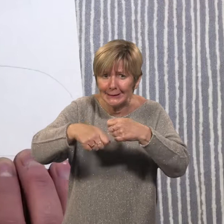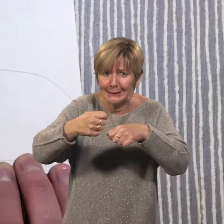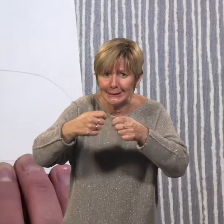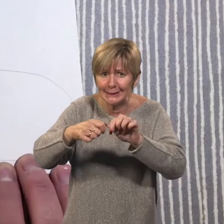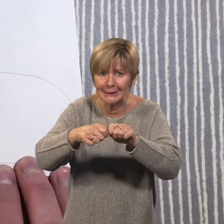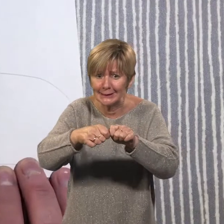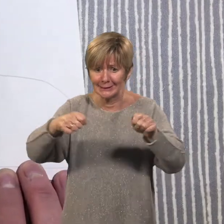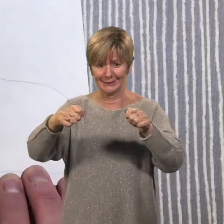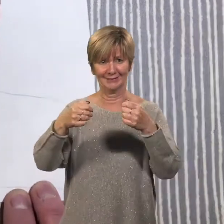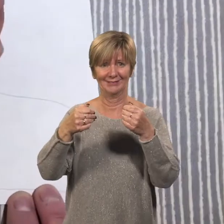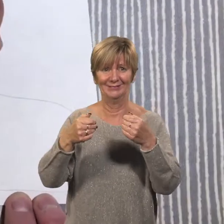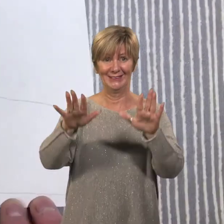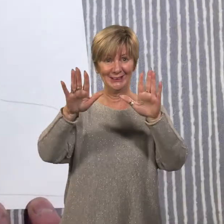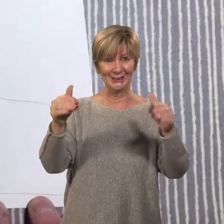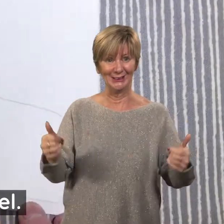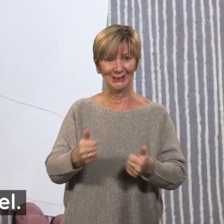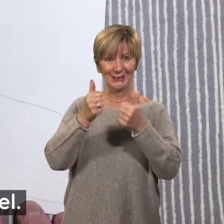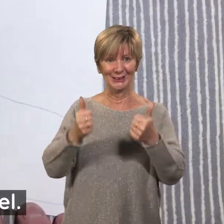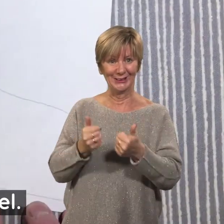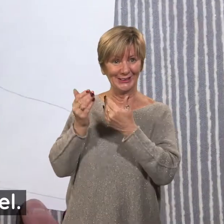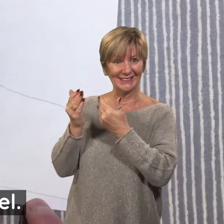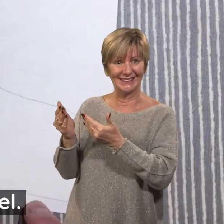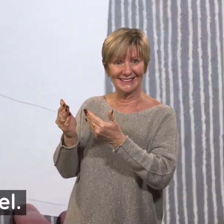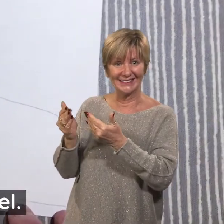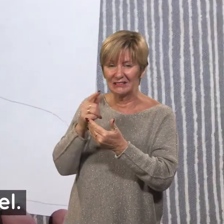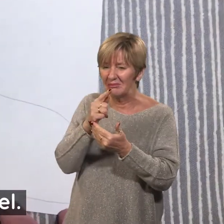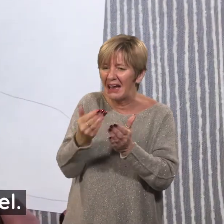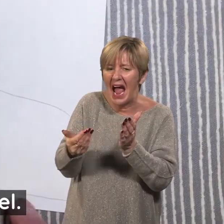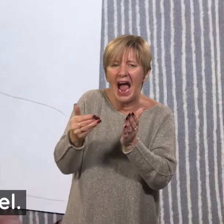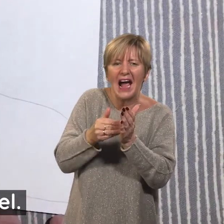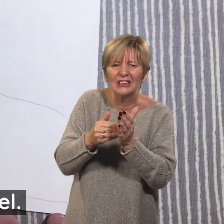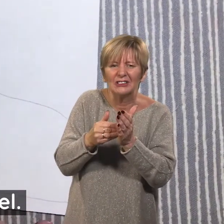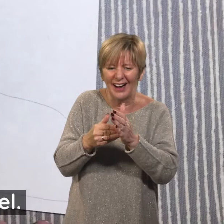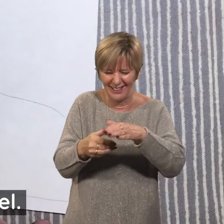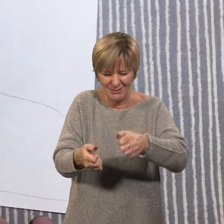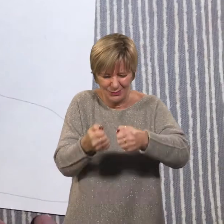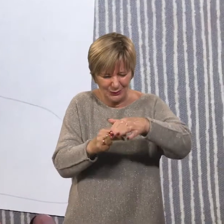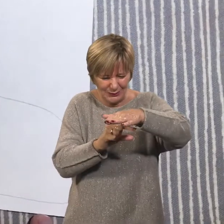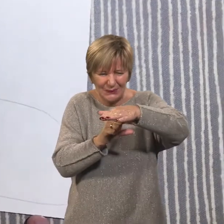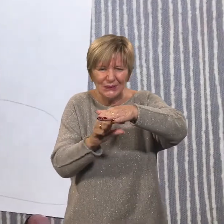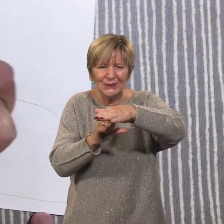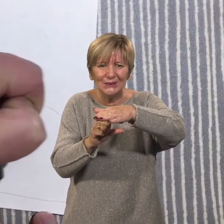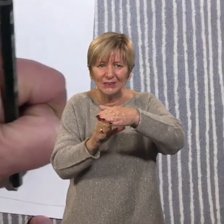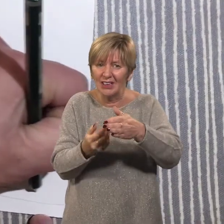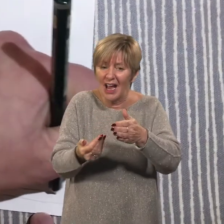There we go. And you can add detail like the rest of his heel.